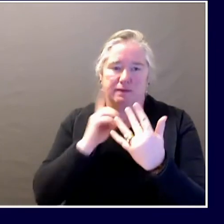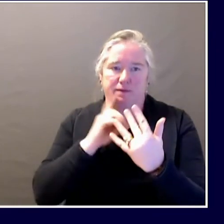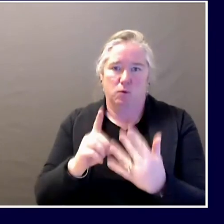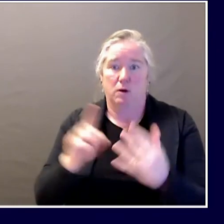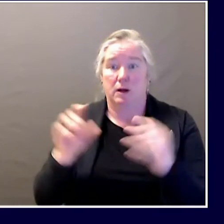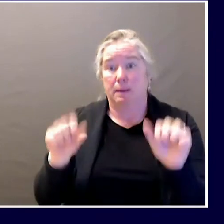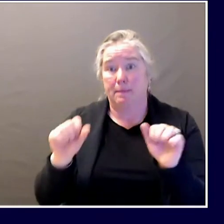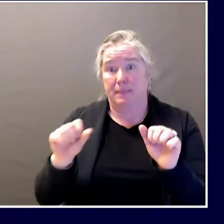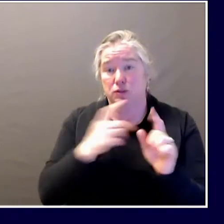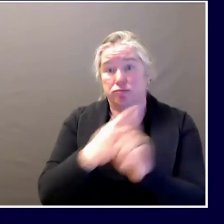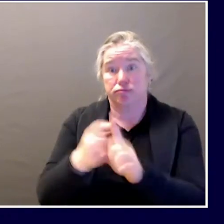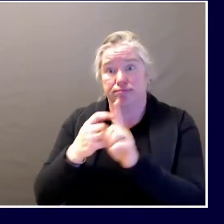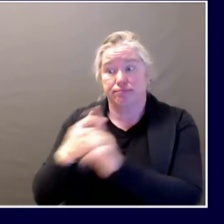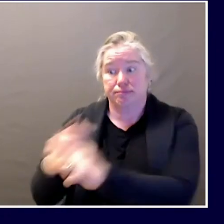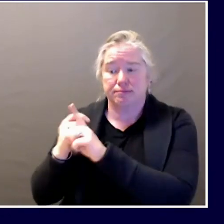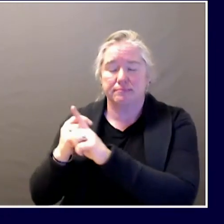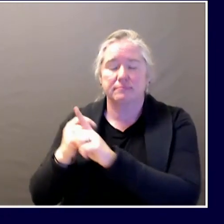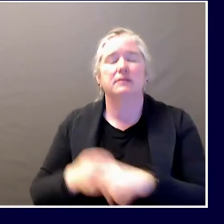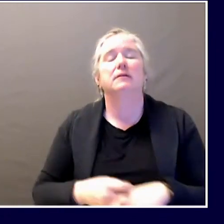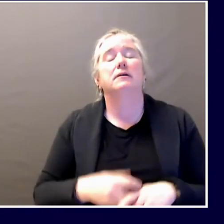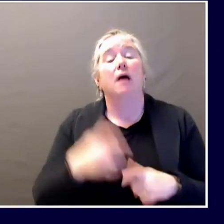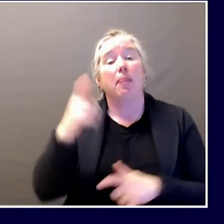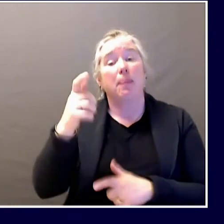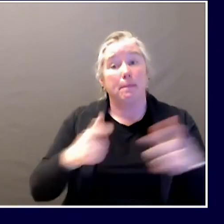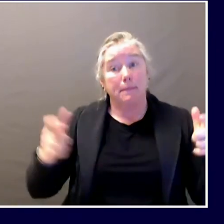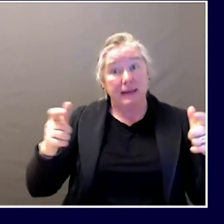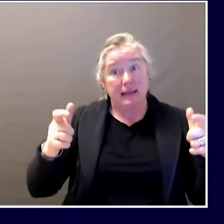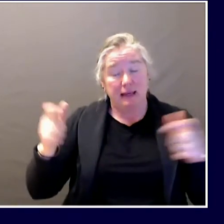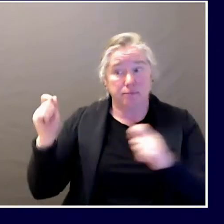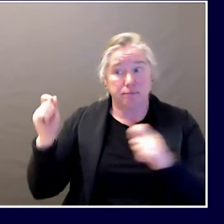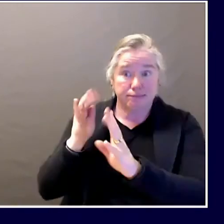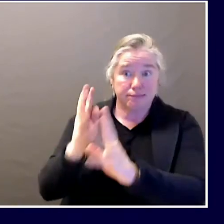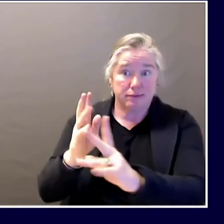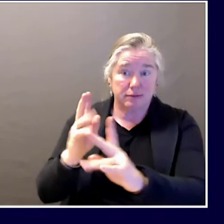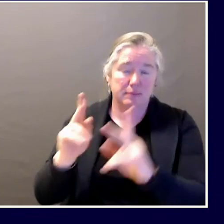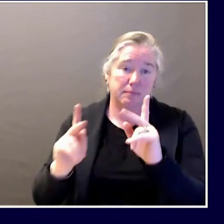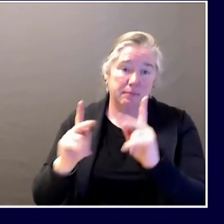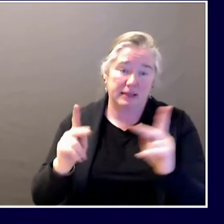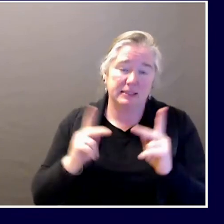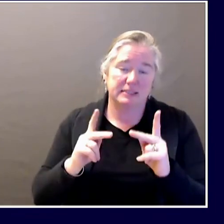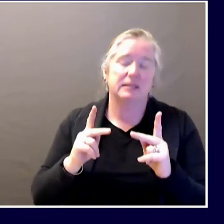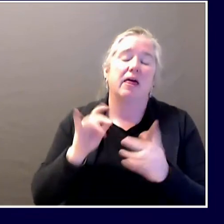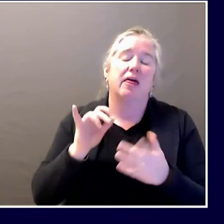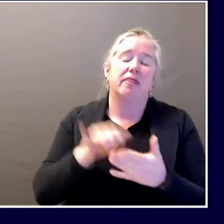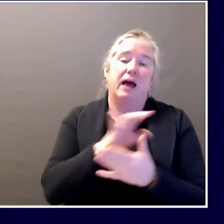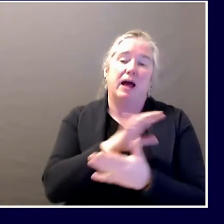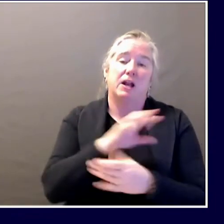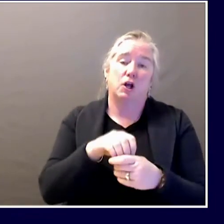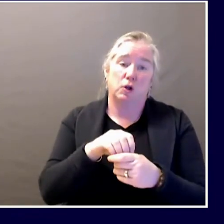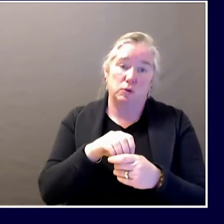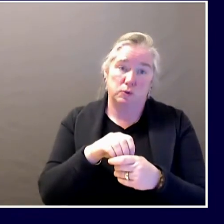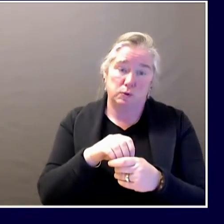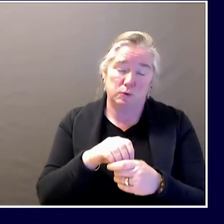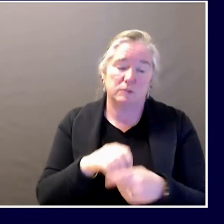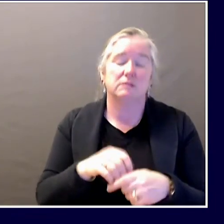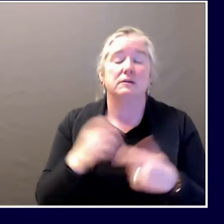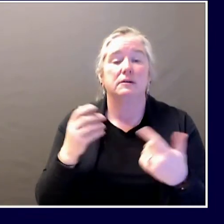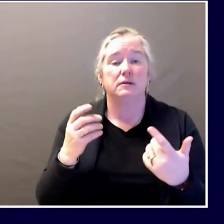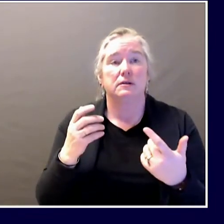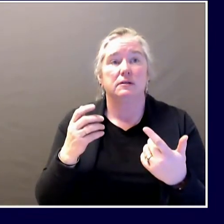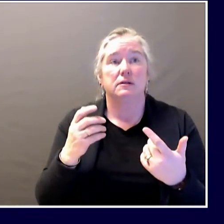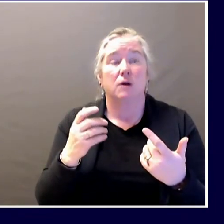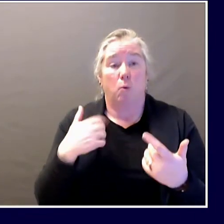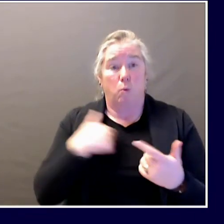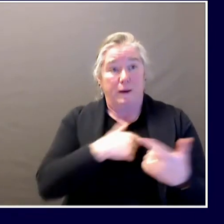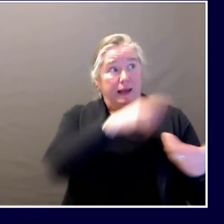that. Some of the larger scale vaccination sites entailed moving vaccination from a hospital to a